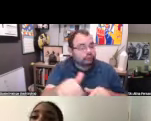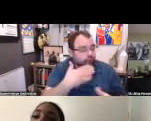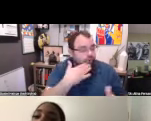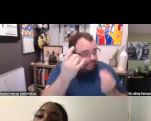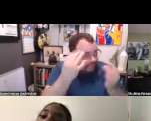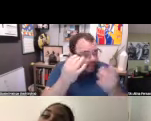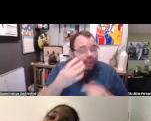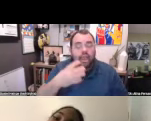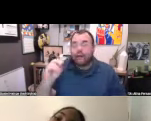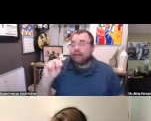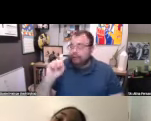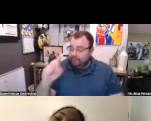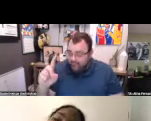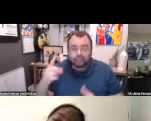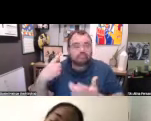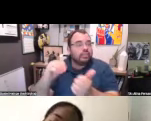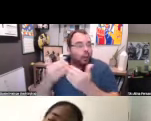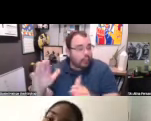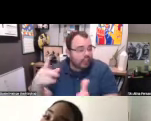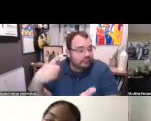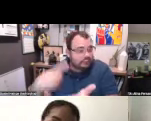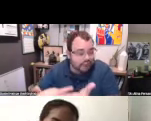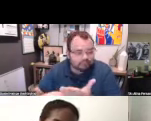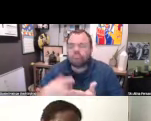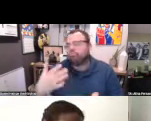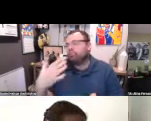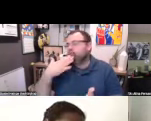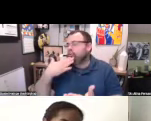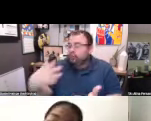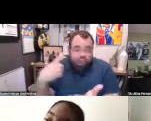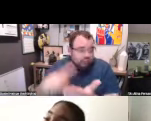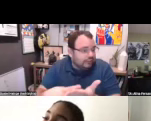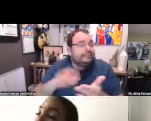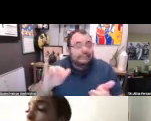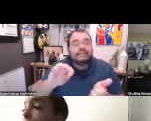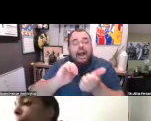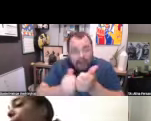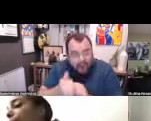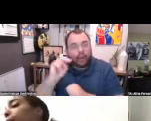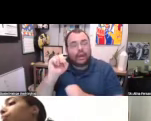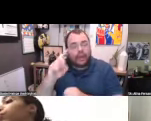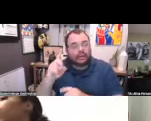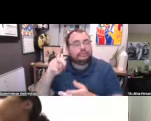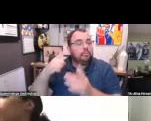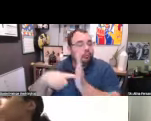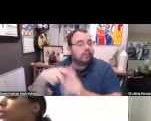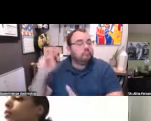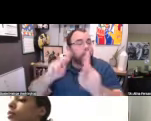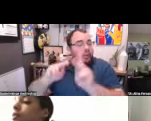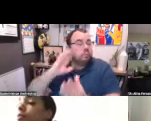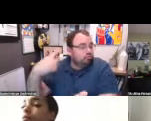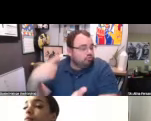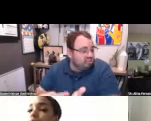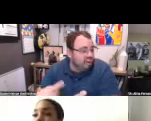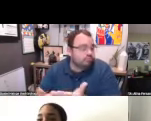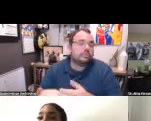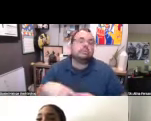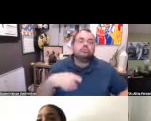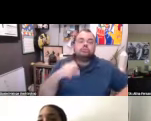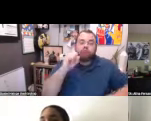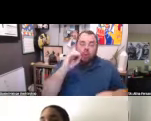that. So that is good thought. And with NAD and everything, how NAD